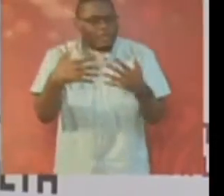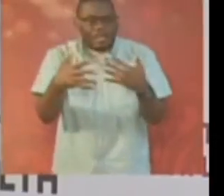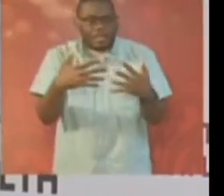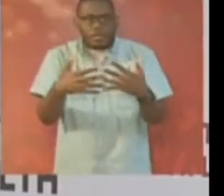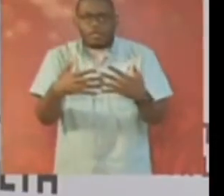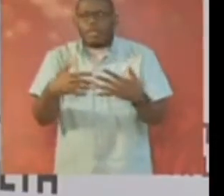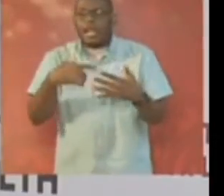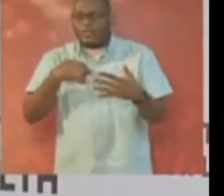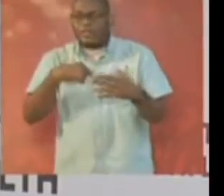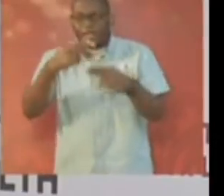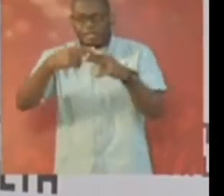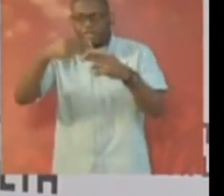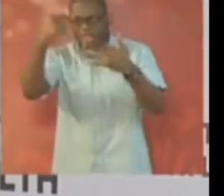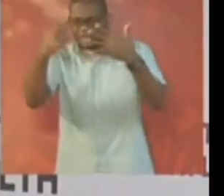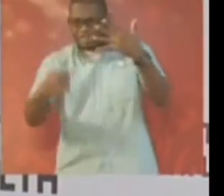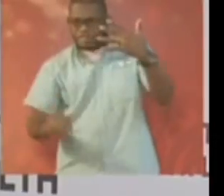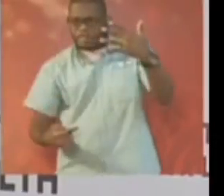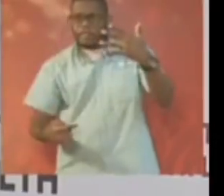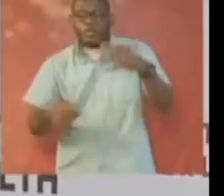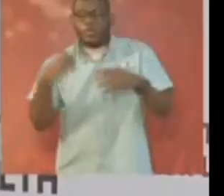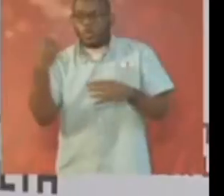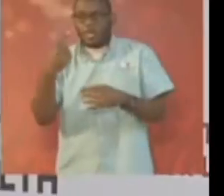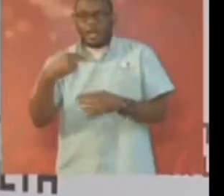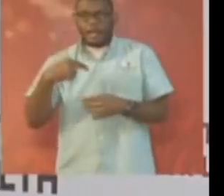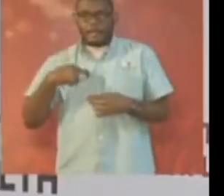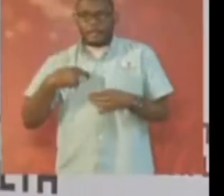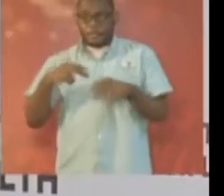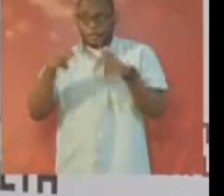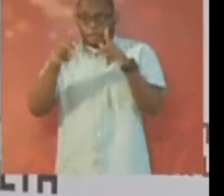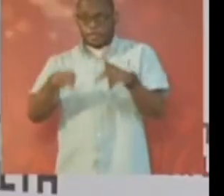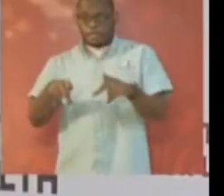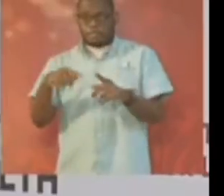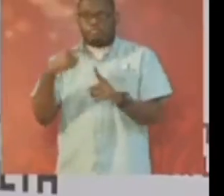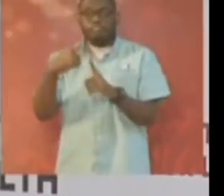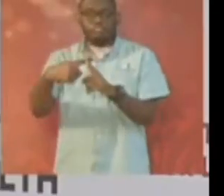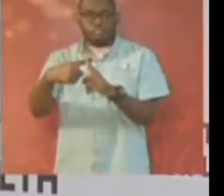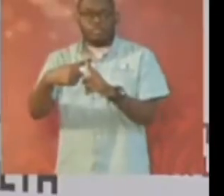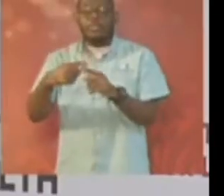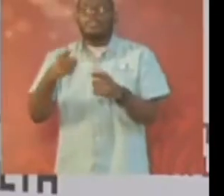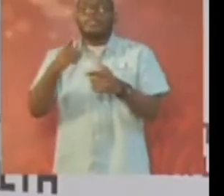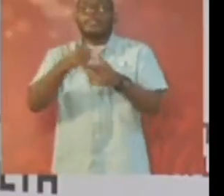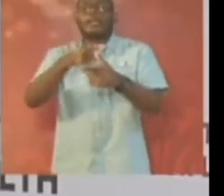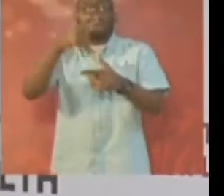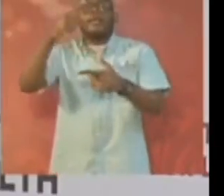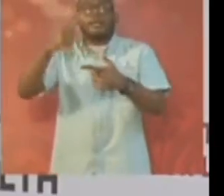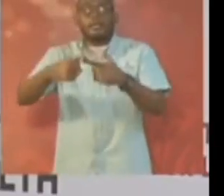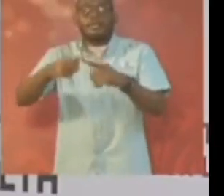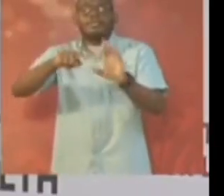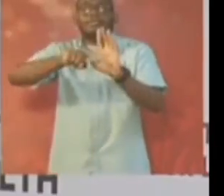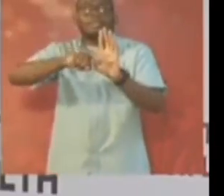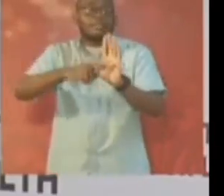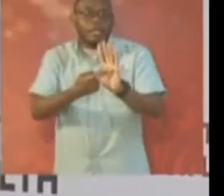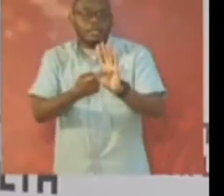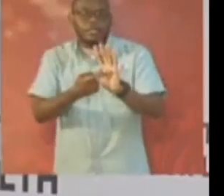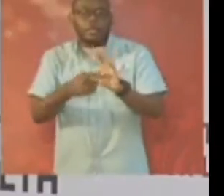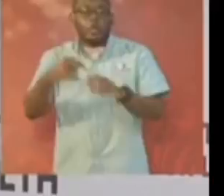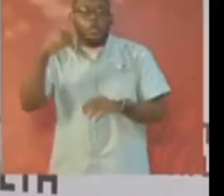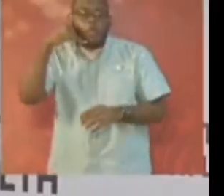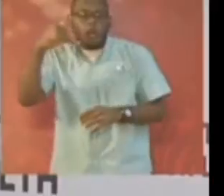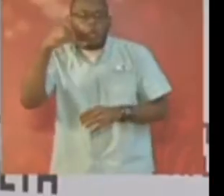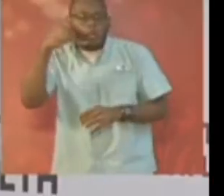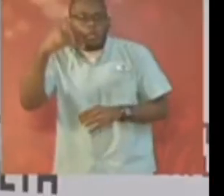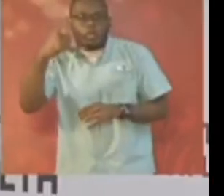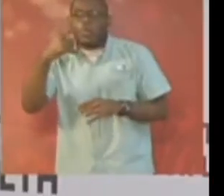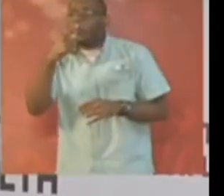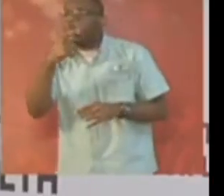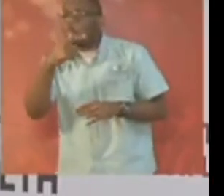So that outreach is already being planned and underway, and that will continue as we